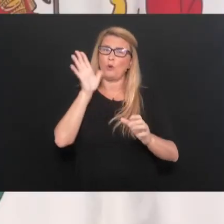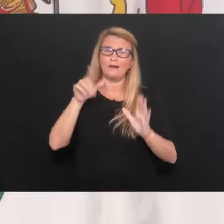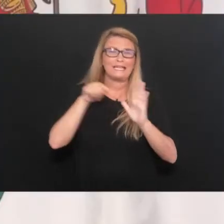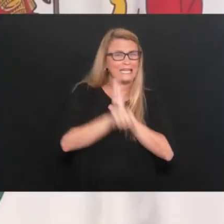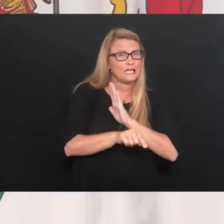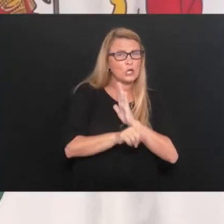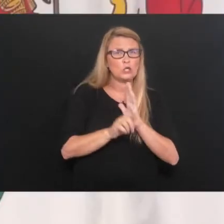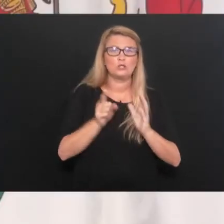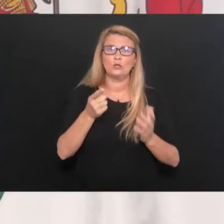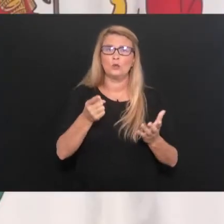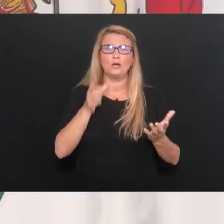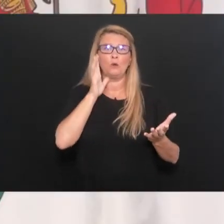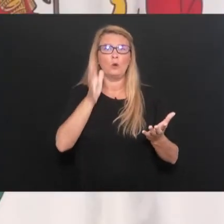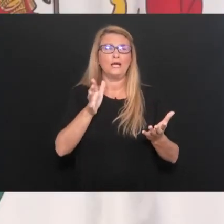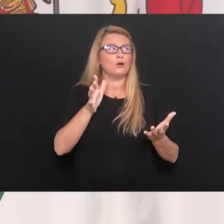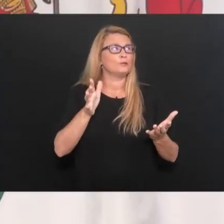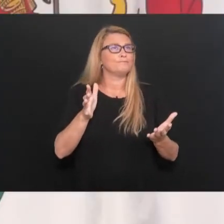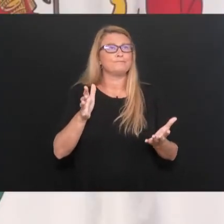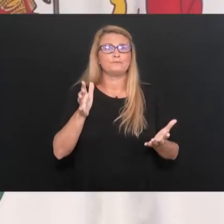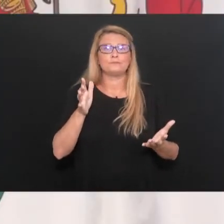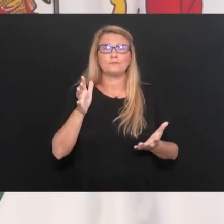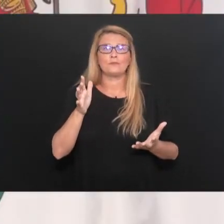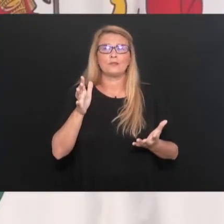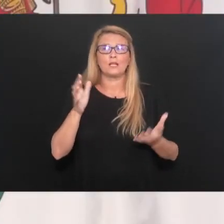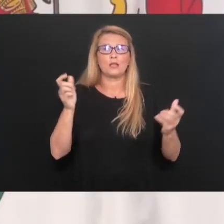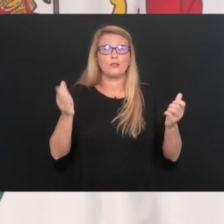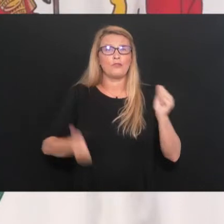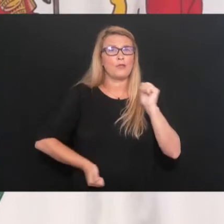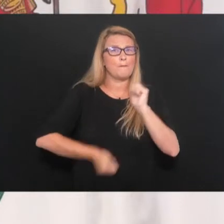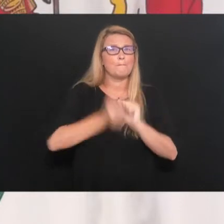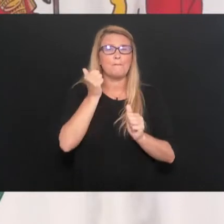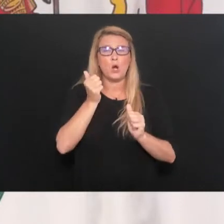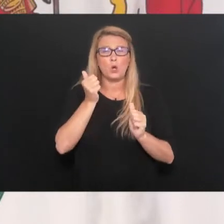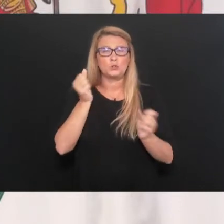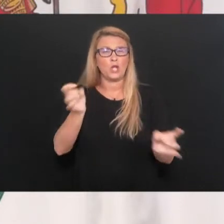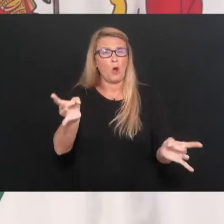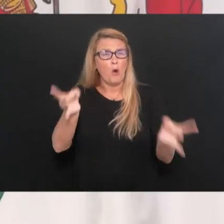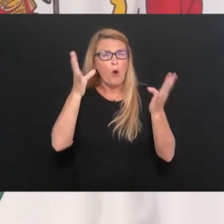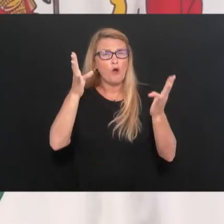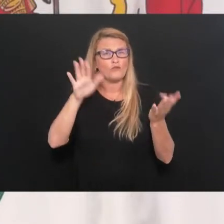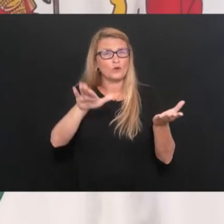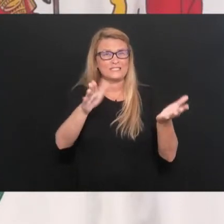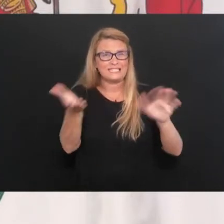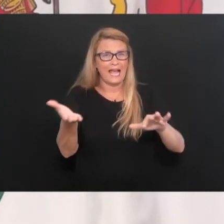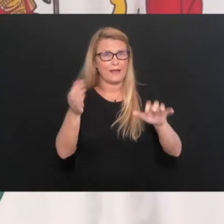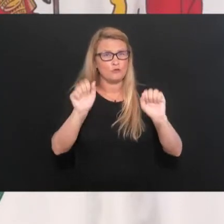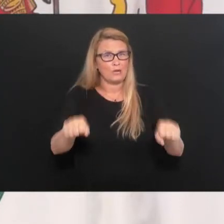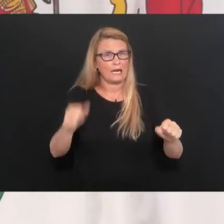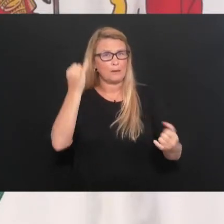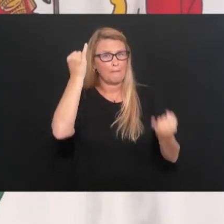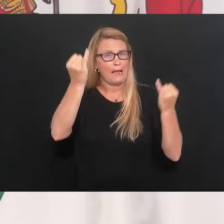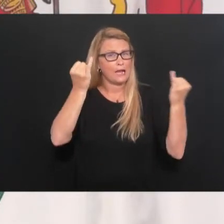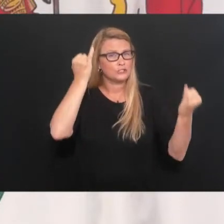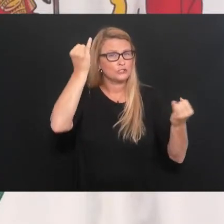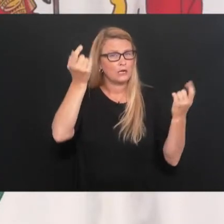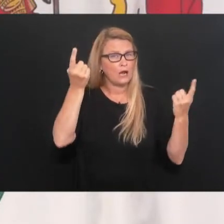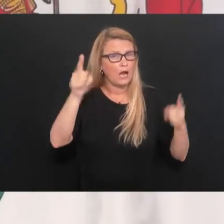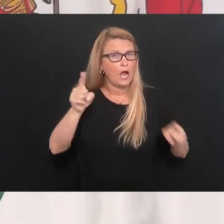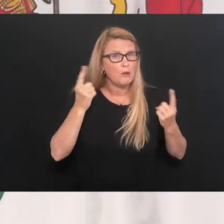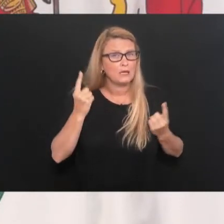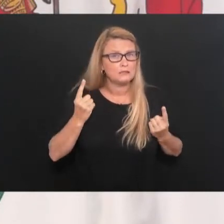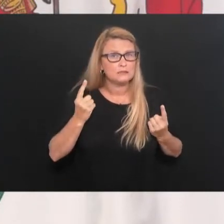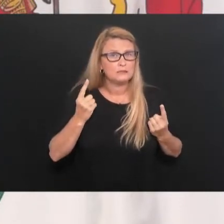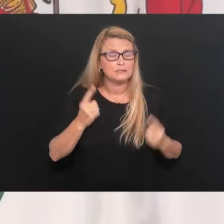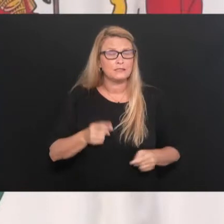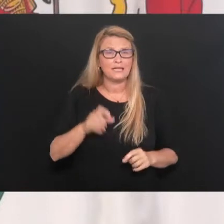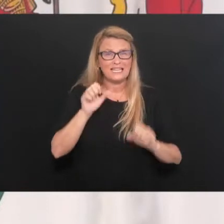in addition to all of that, it is the most miserable death that you can imagine. Can you